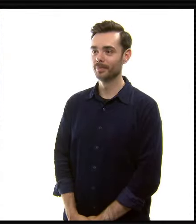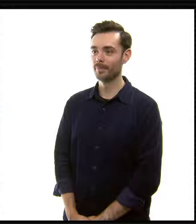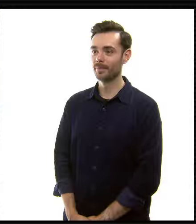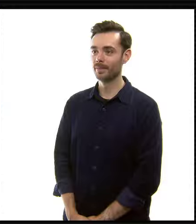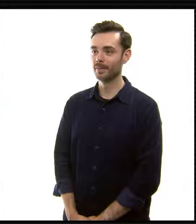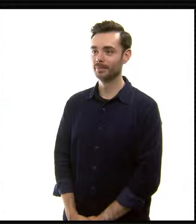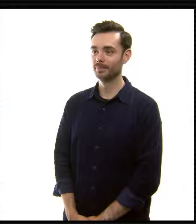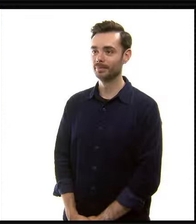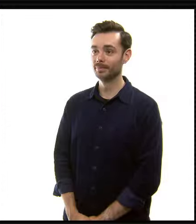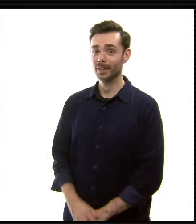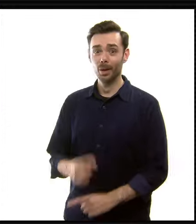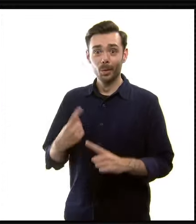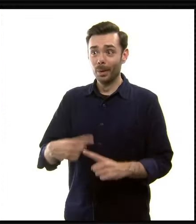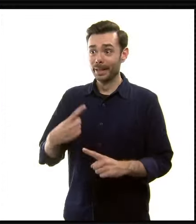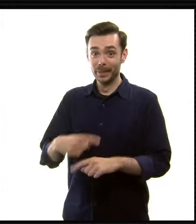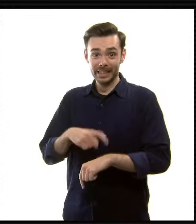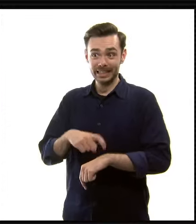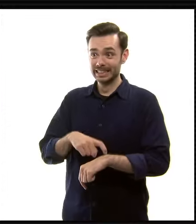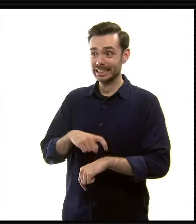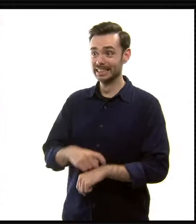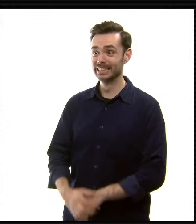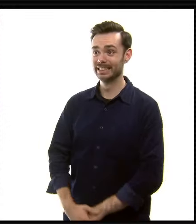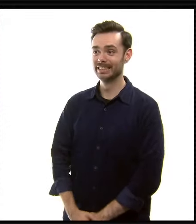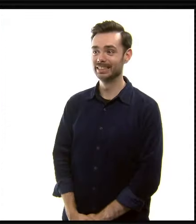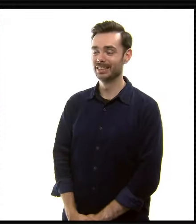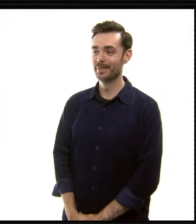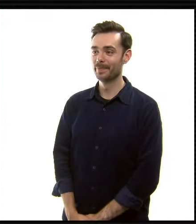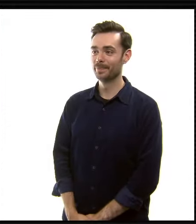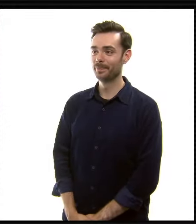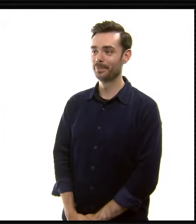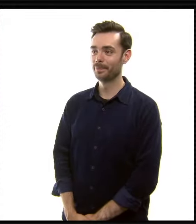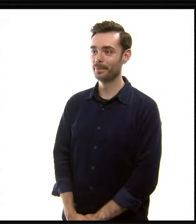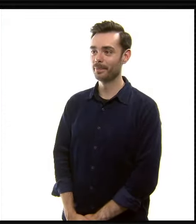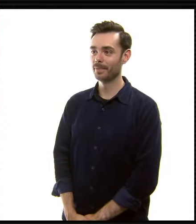And quickly. Nice. Yoshi.